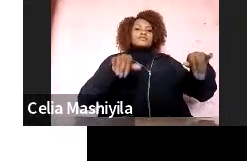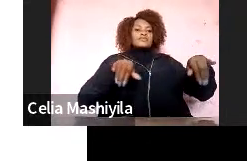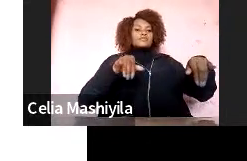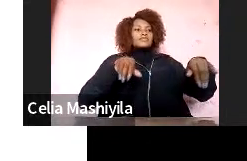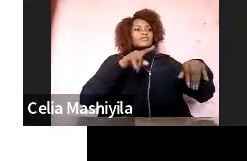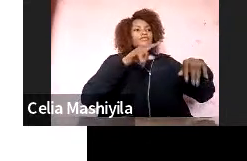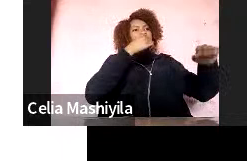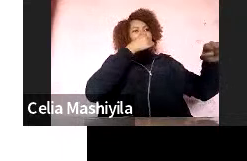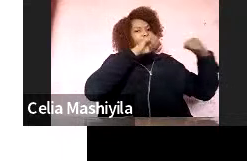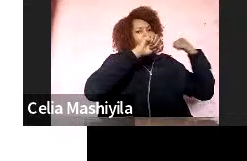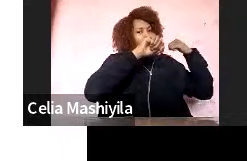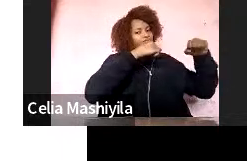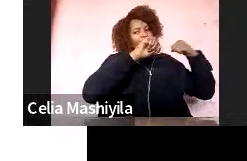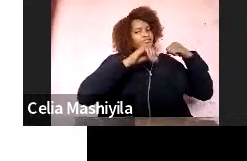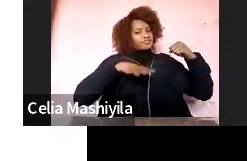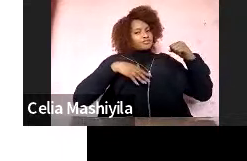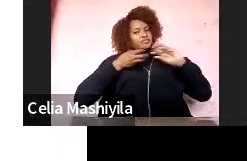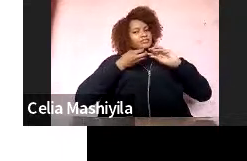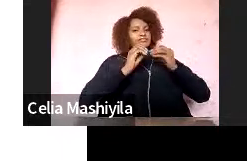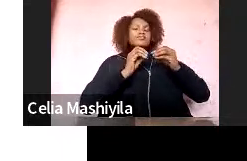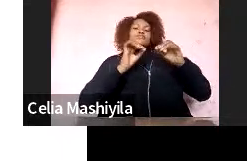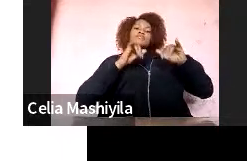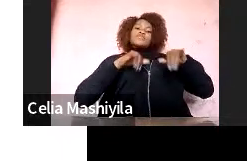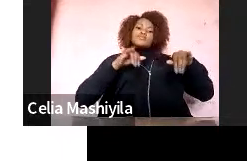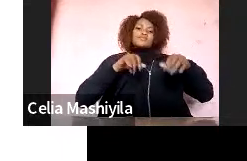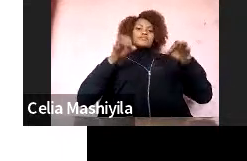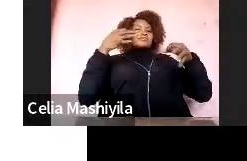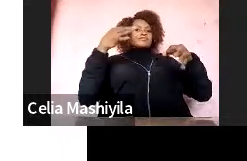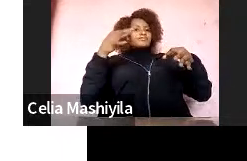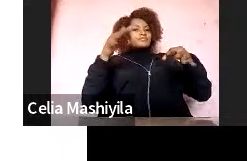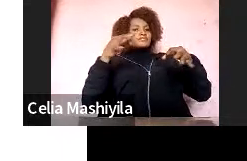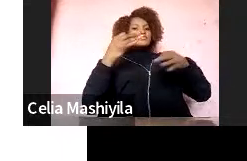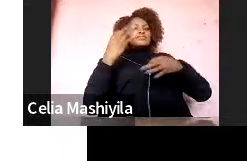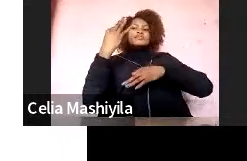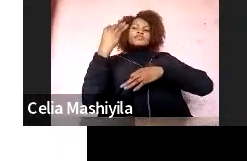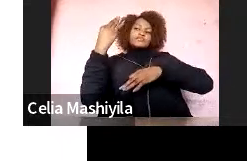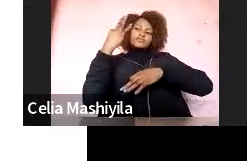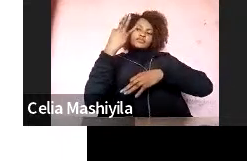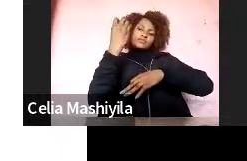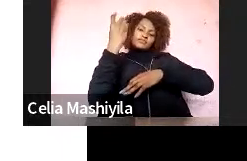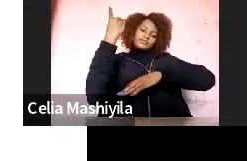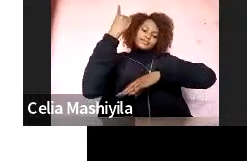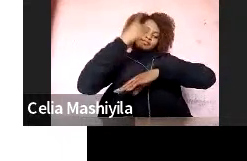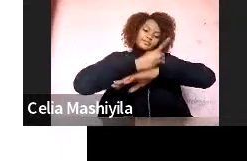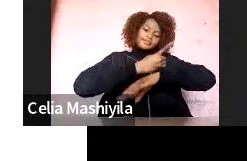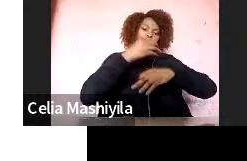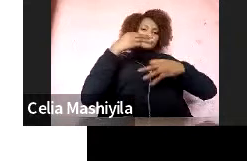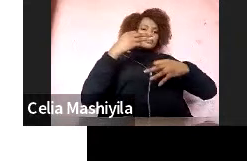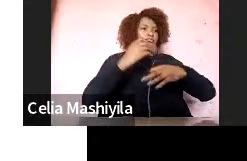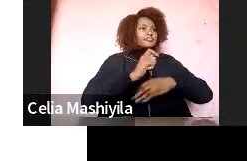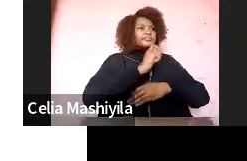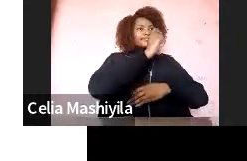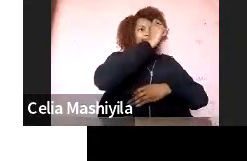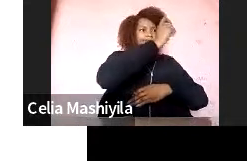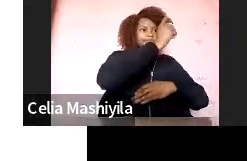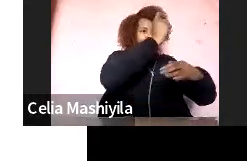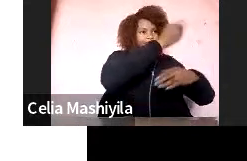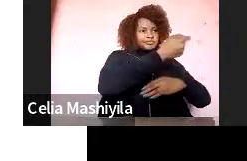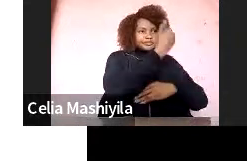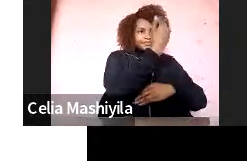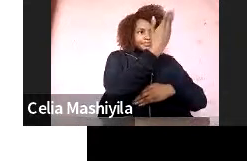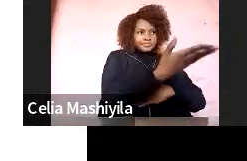And then the form is delivered within the 30 days, and then you are getting appropriate